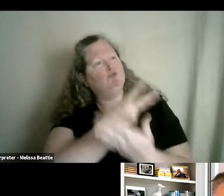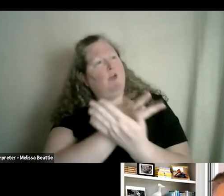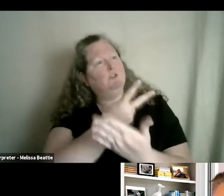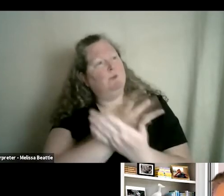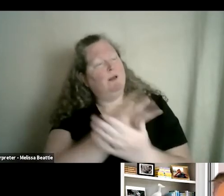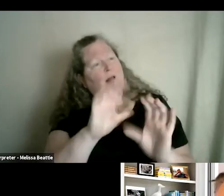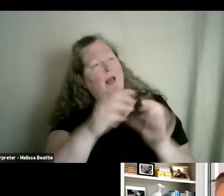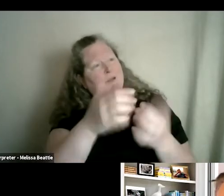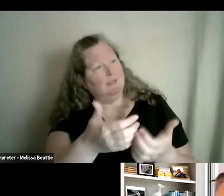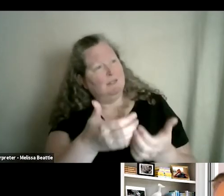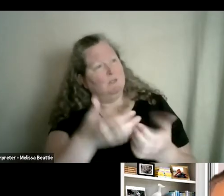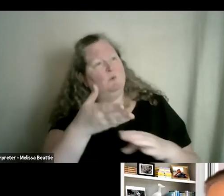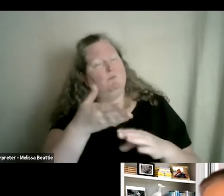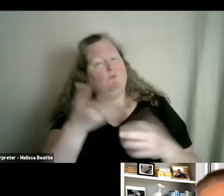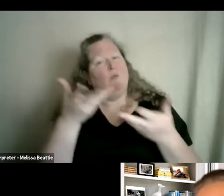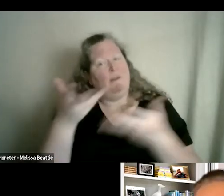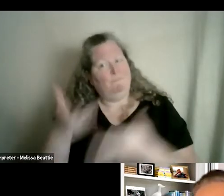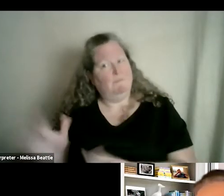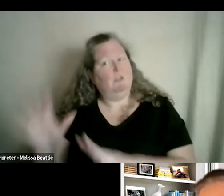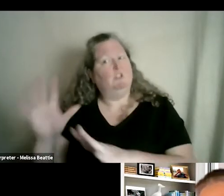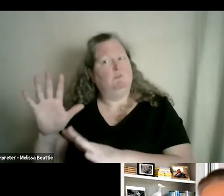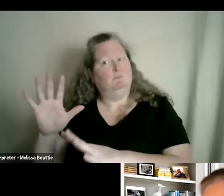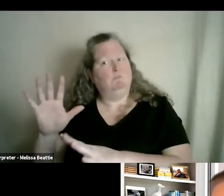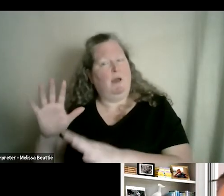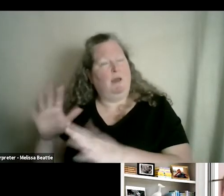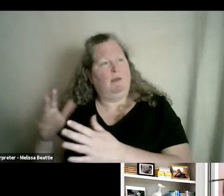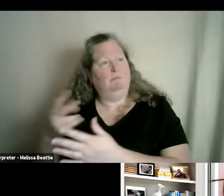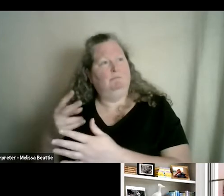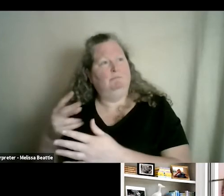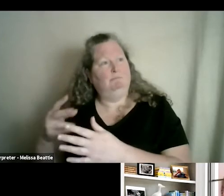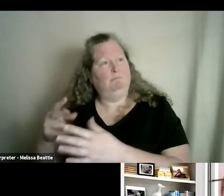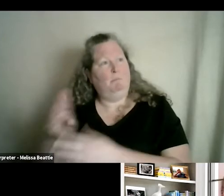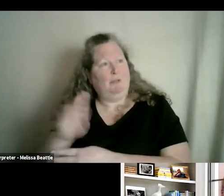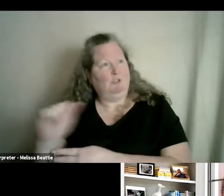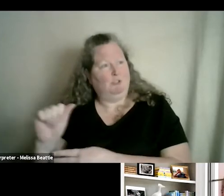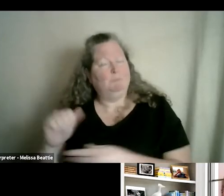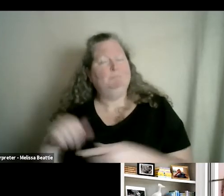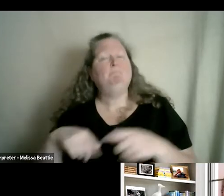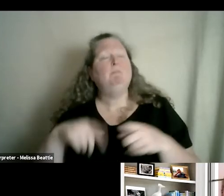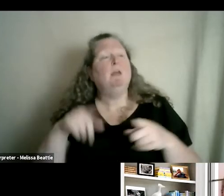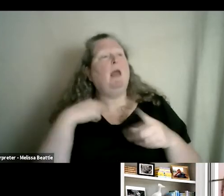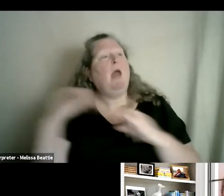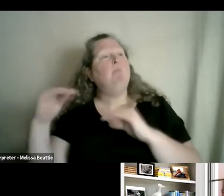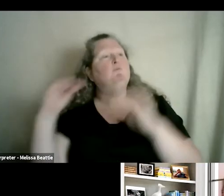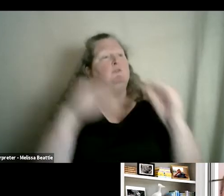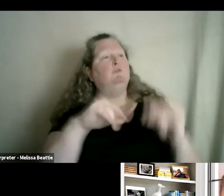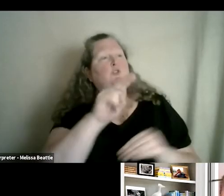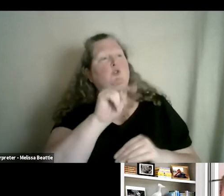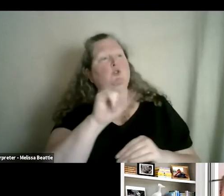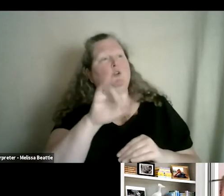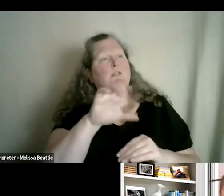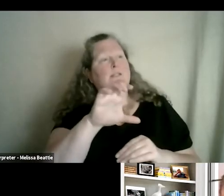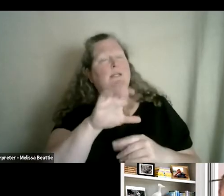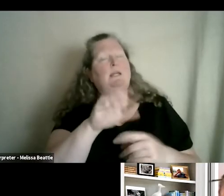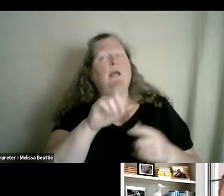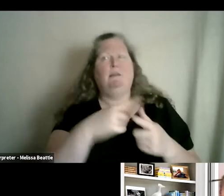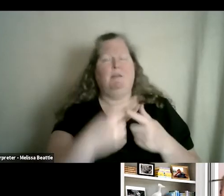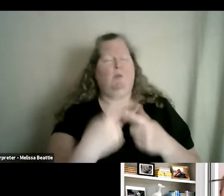Brockport. And then I moved to New York City. And one of my dearest and closest